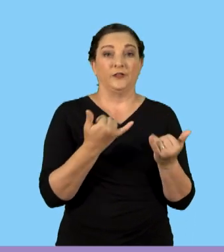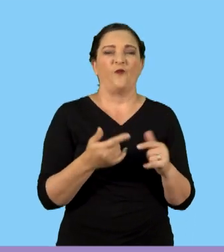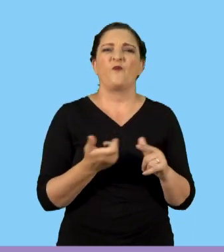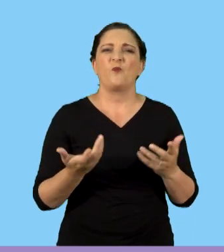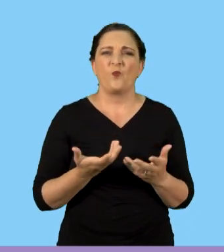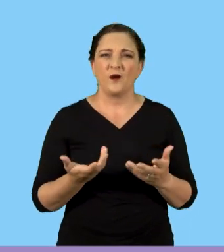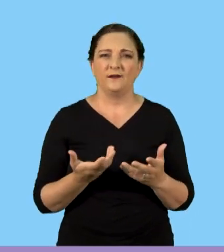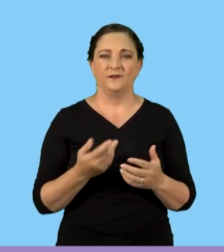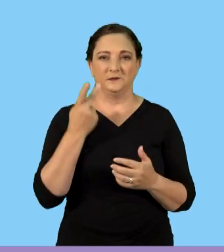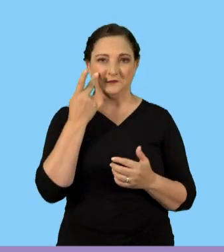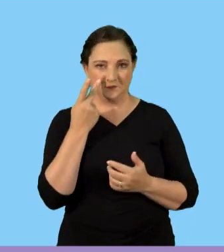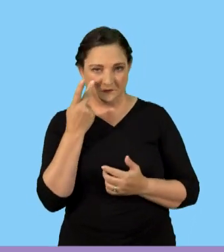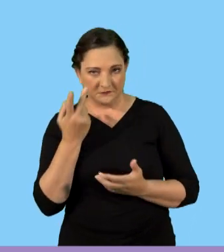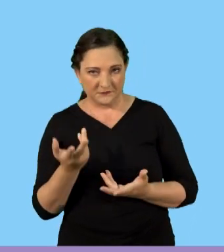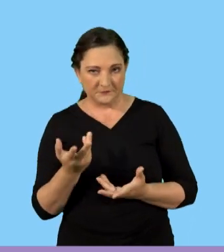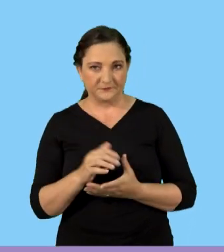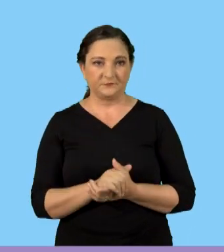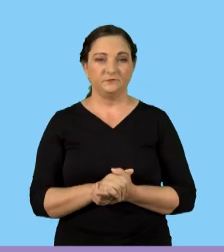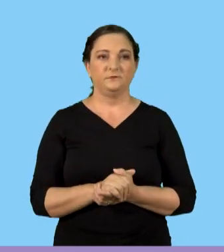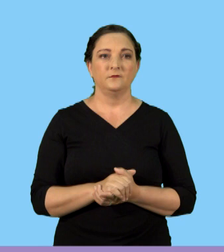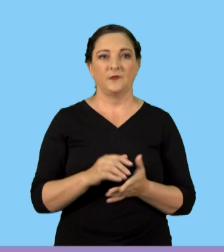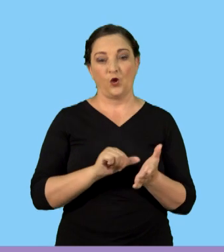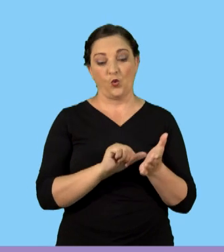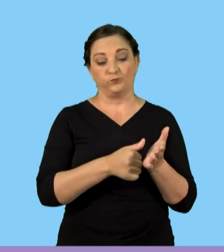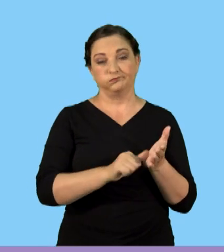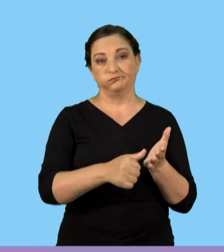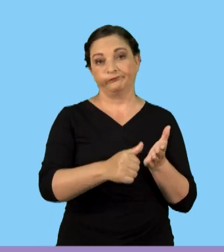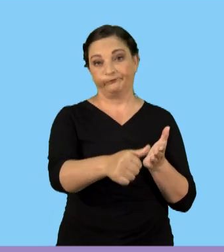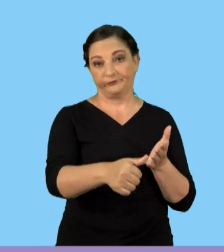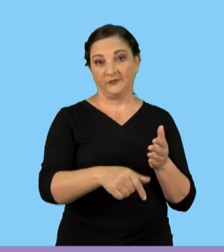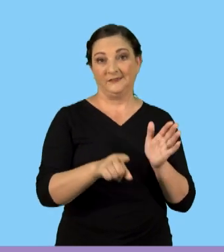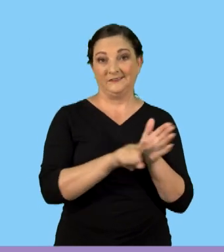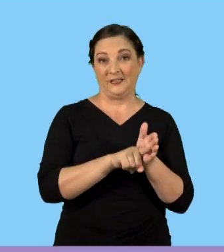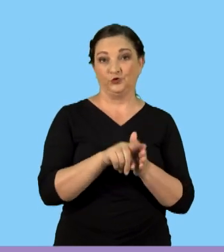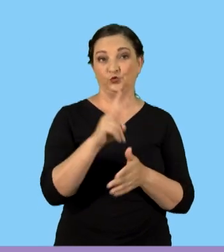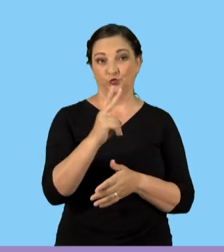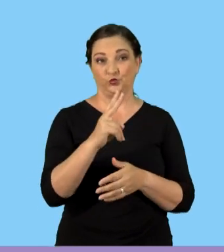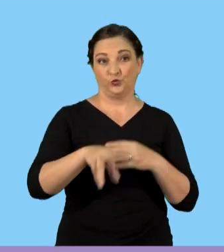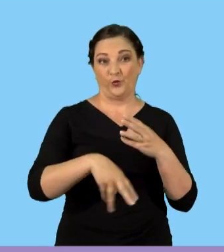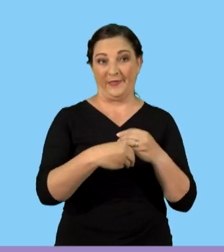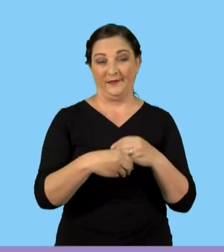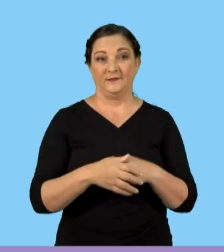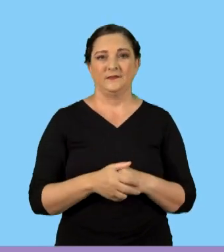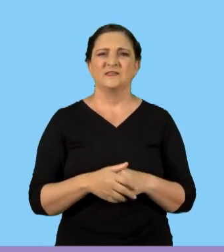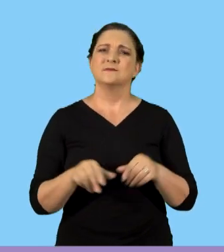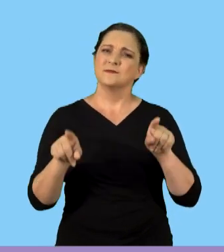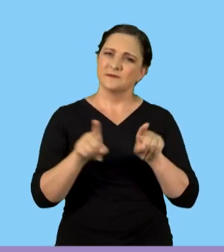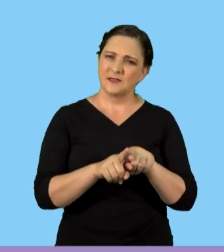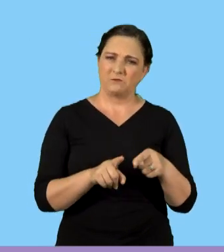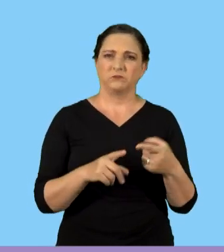from? So as you have seen, for us to find the next term, we were adding a negative 2. That is the same